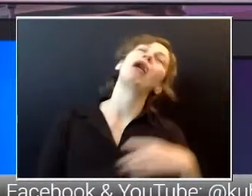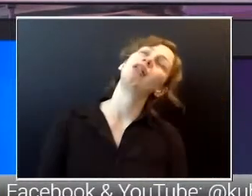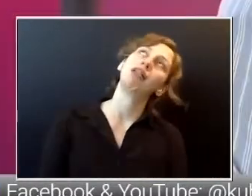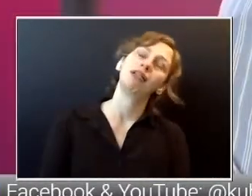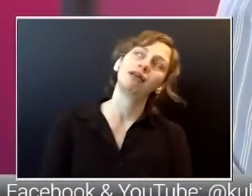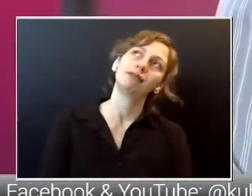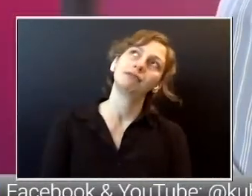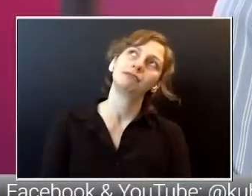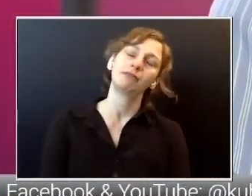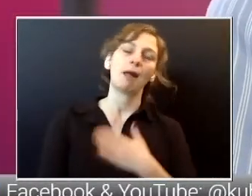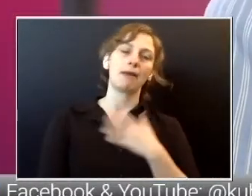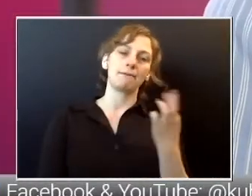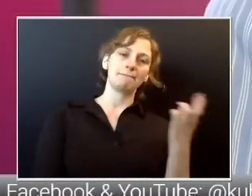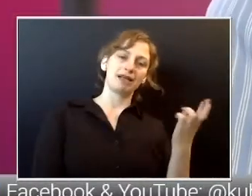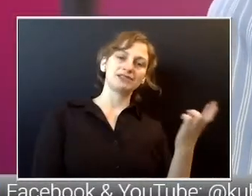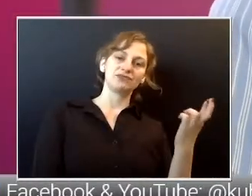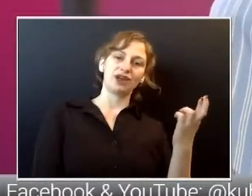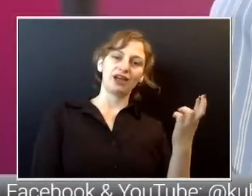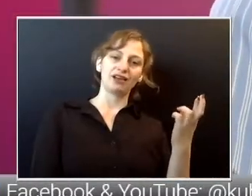sitting next to me,